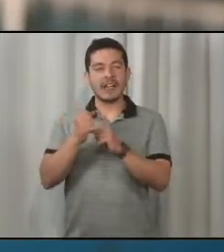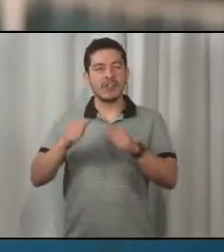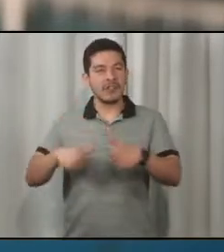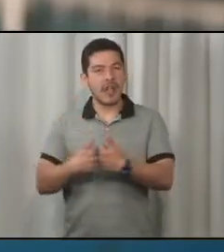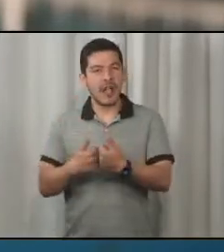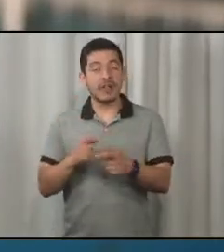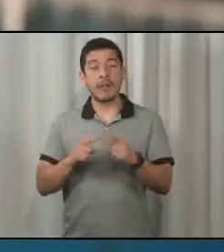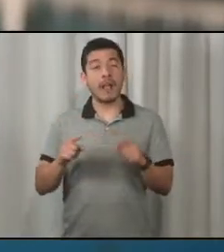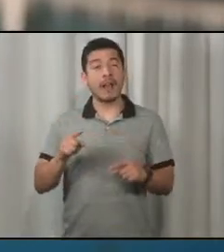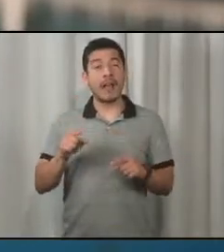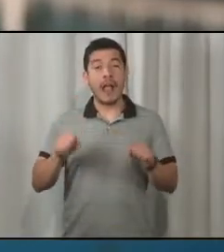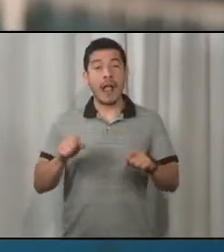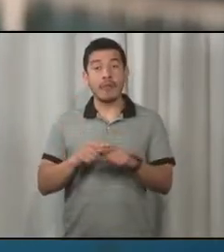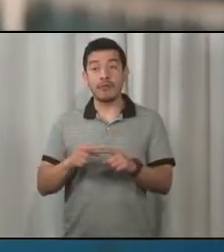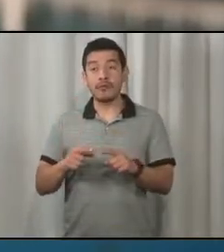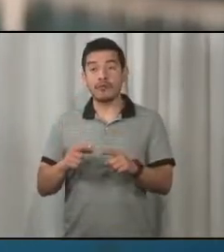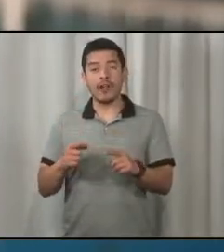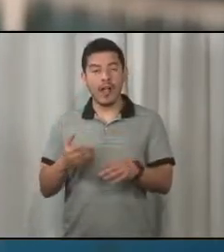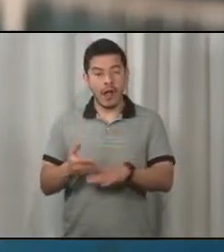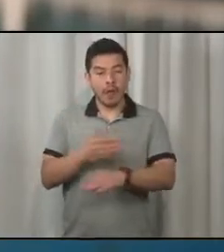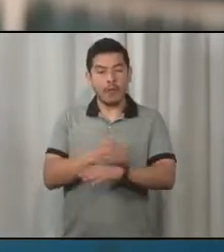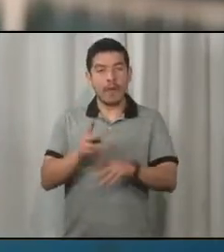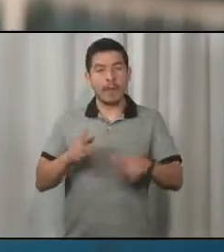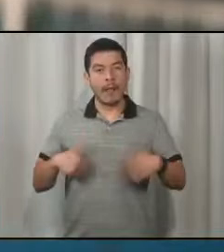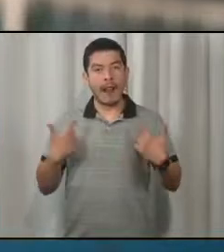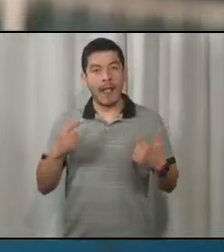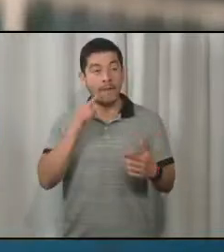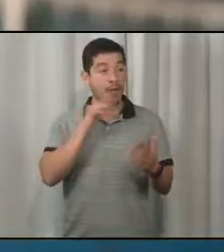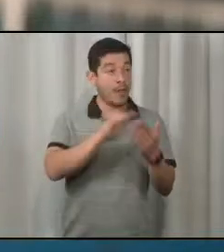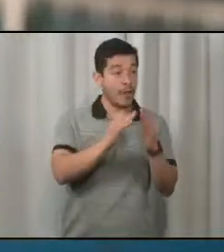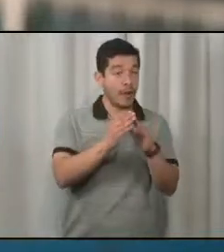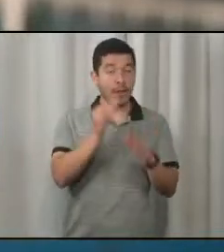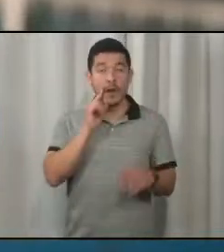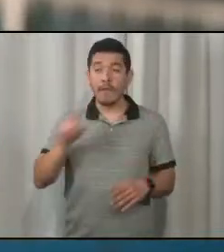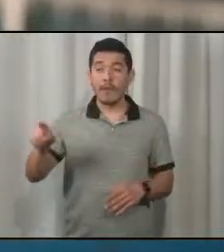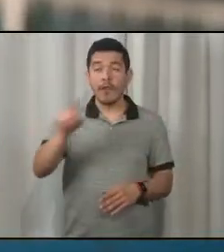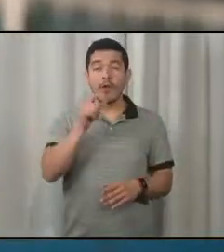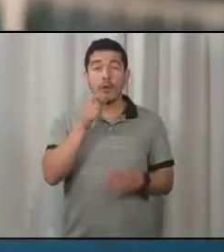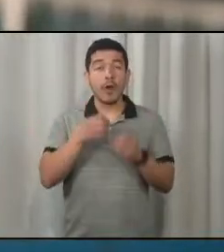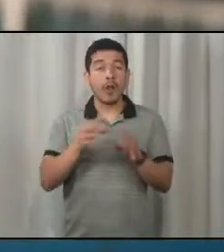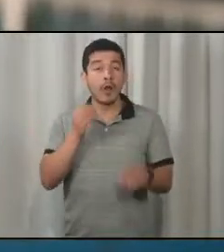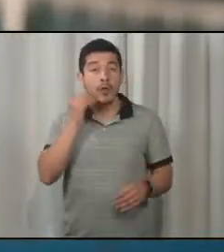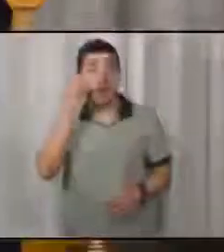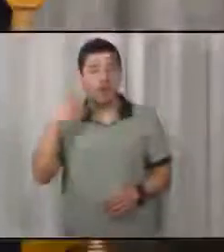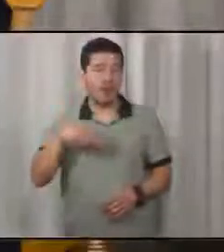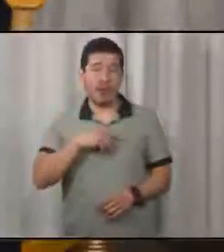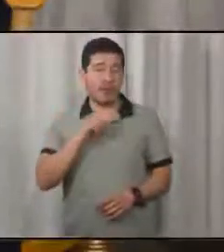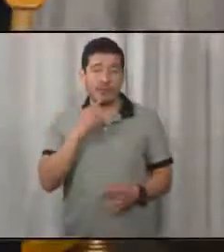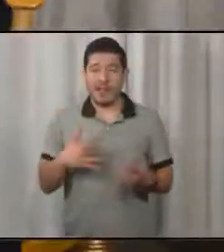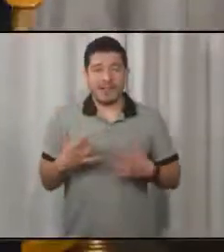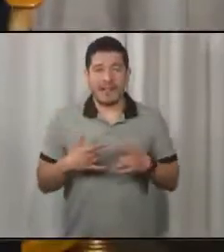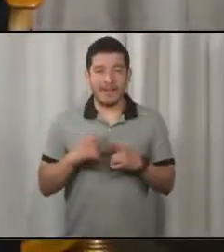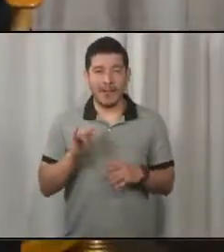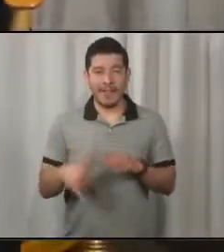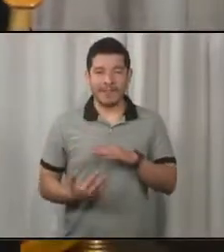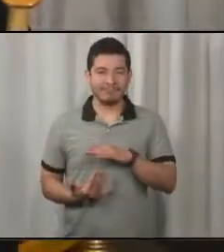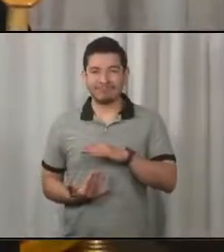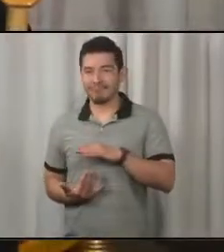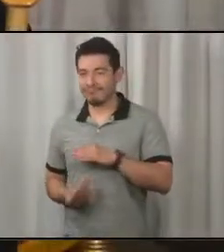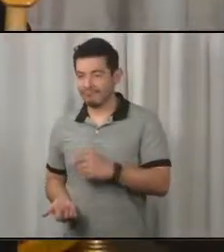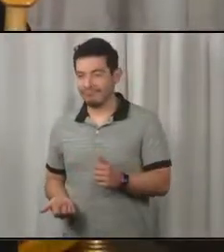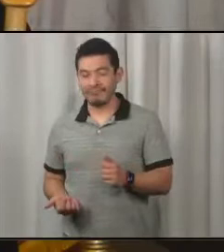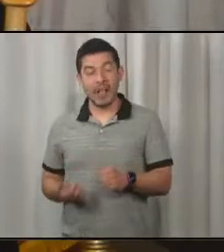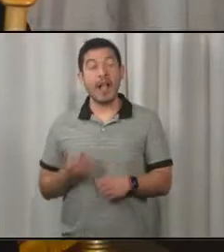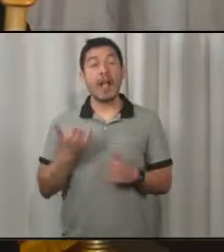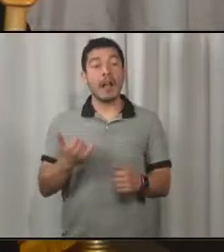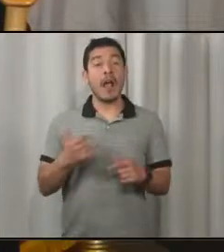to be able to improve people's lives, both for the community and for those experiencing homelessness, the team's real fired up about that. Good, good. When local